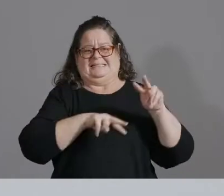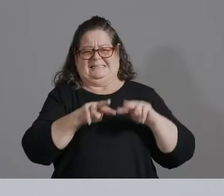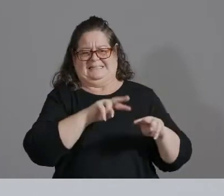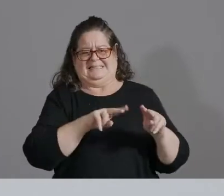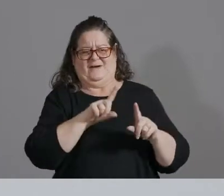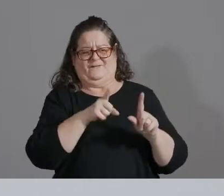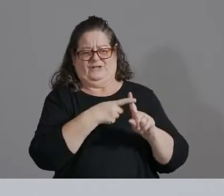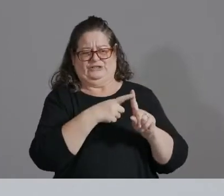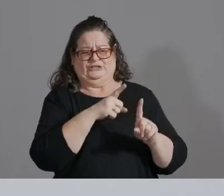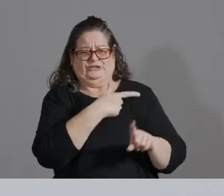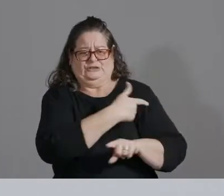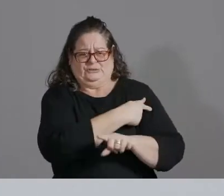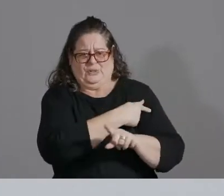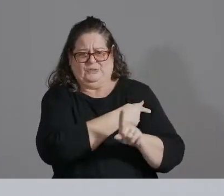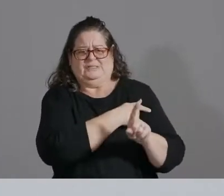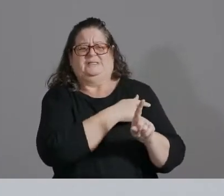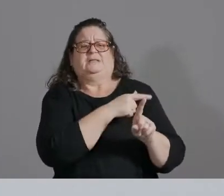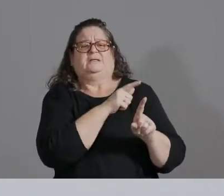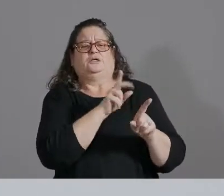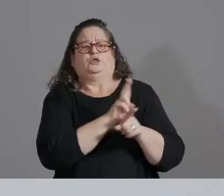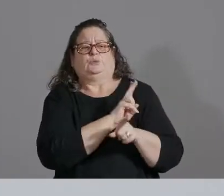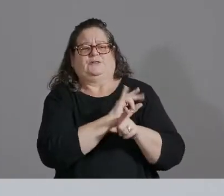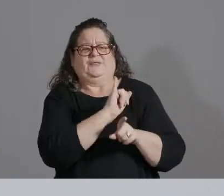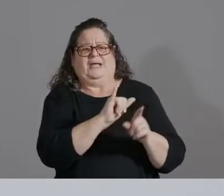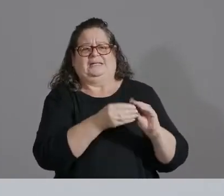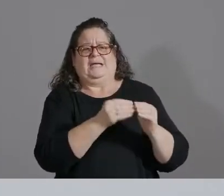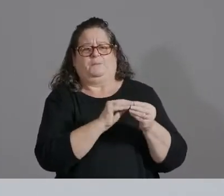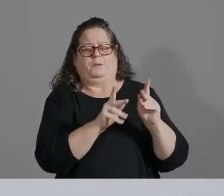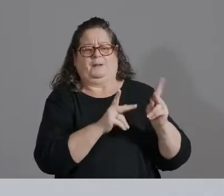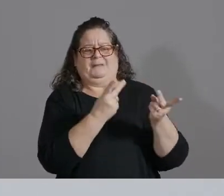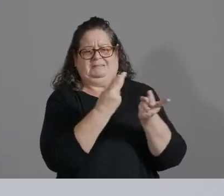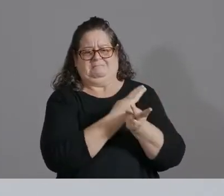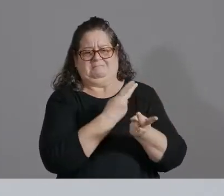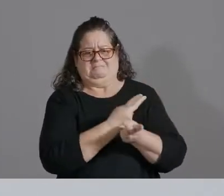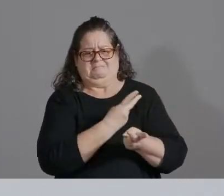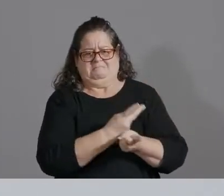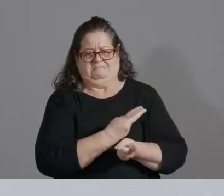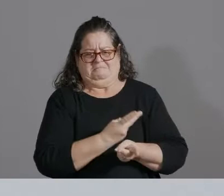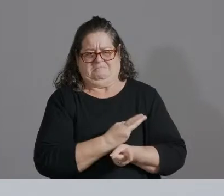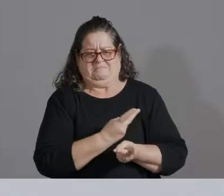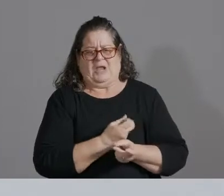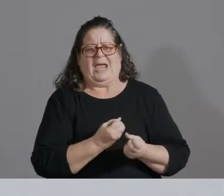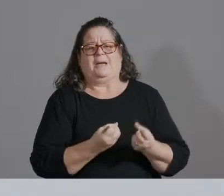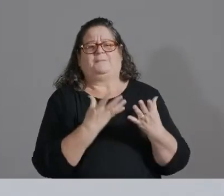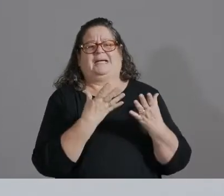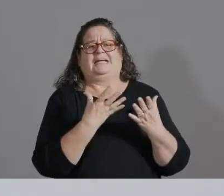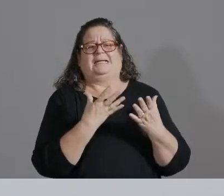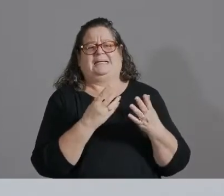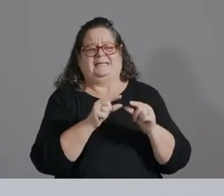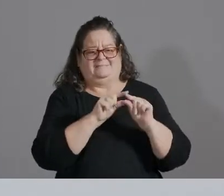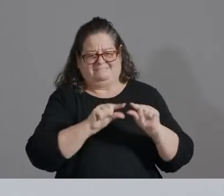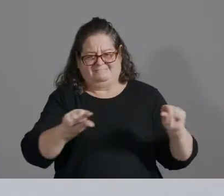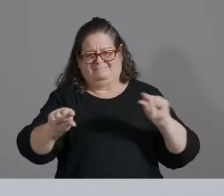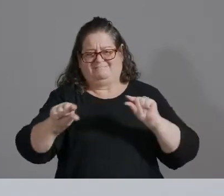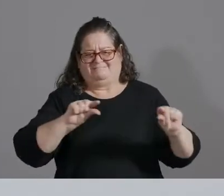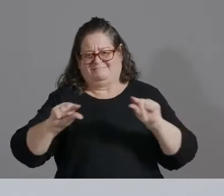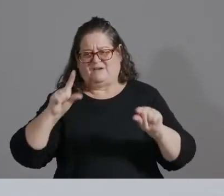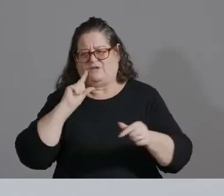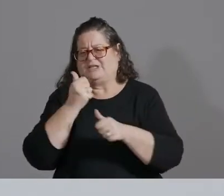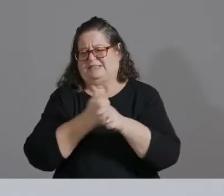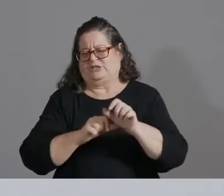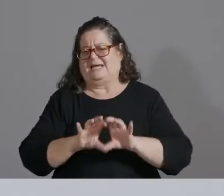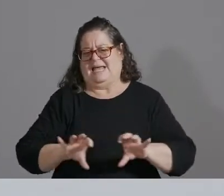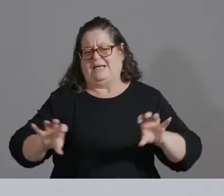population calculation to determine the number of doses that should be allocated to each county. For those counties that have